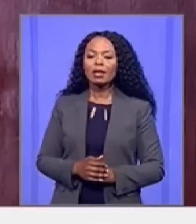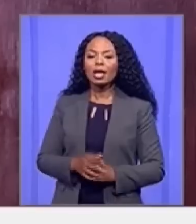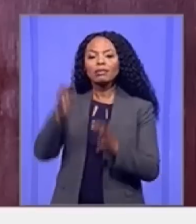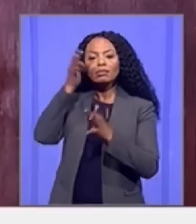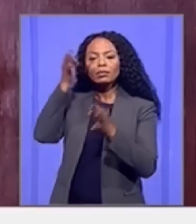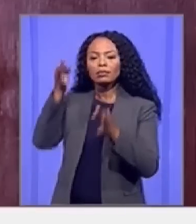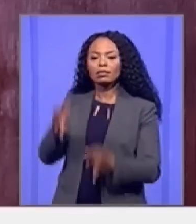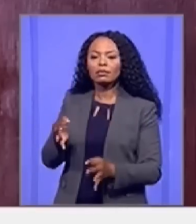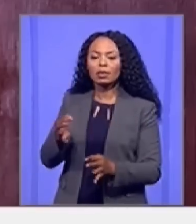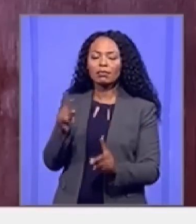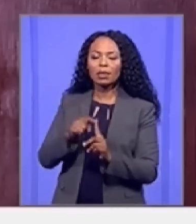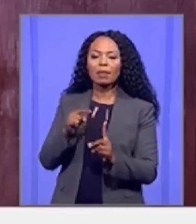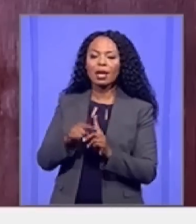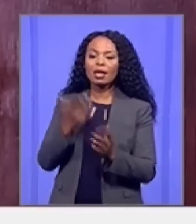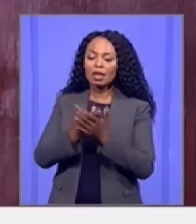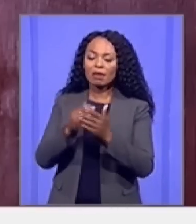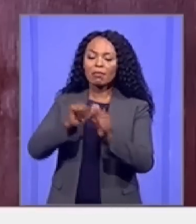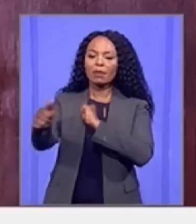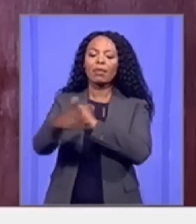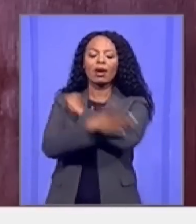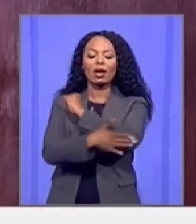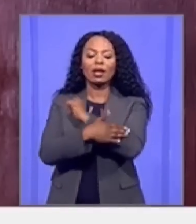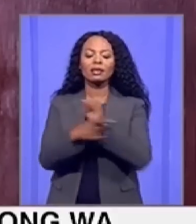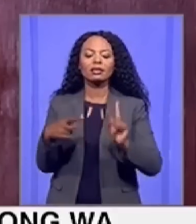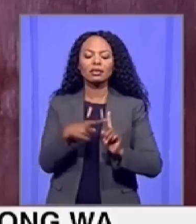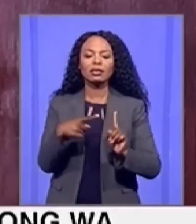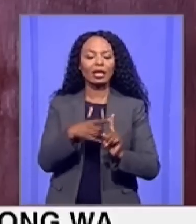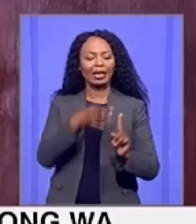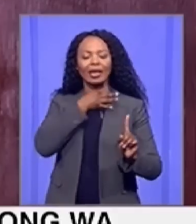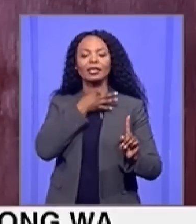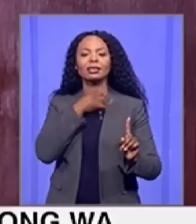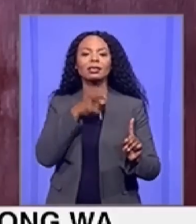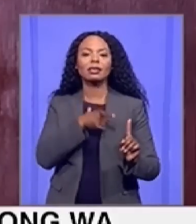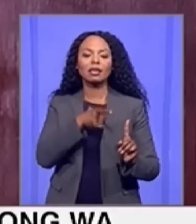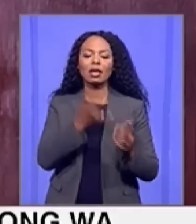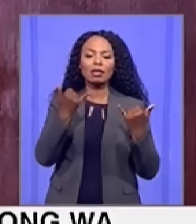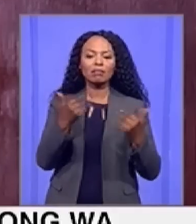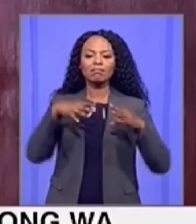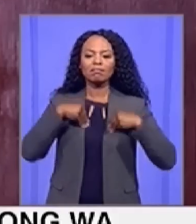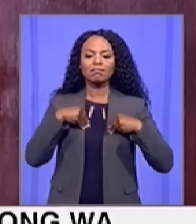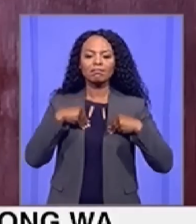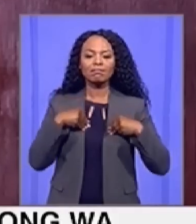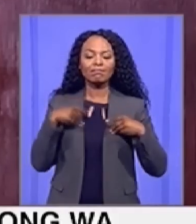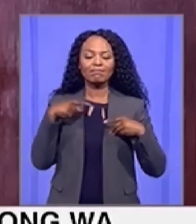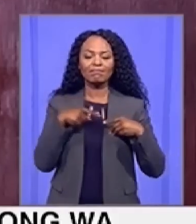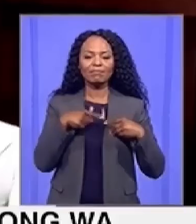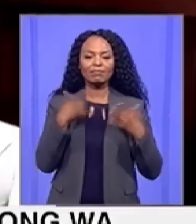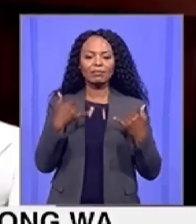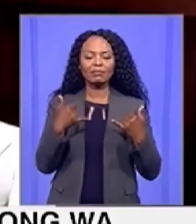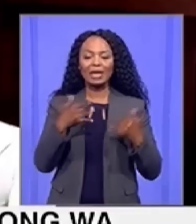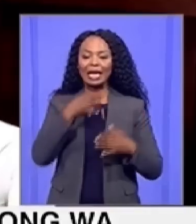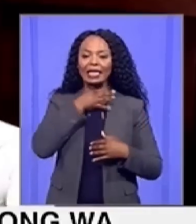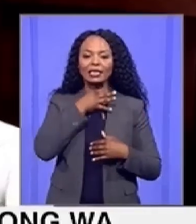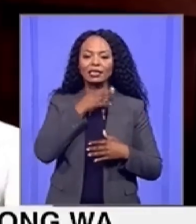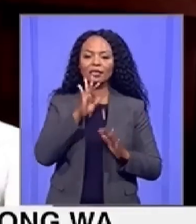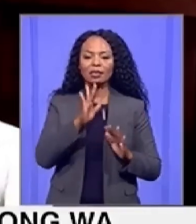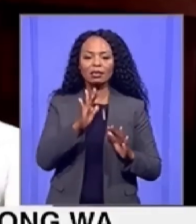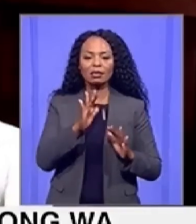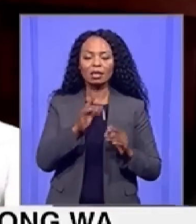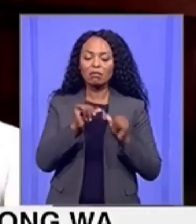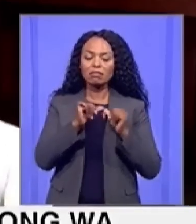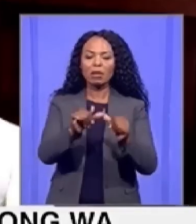is a definite flight risk and that no bail condition will assist under the circumstances to limit this risk. Bothati jwa